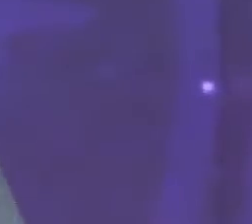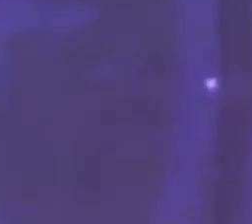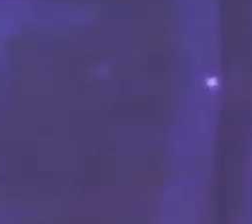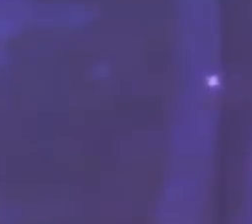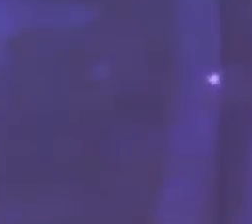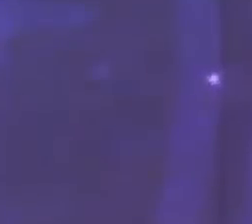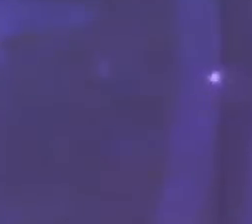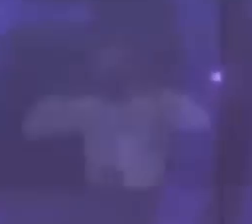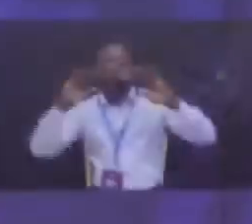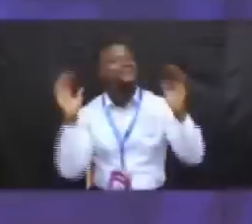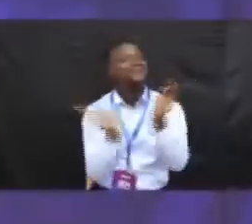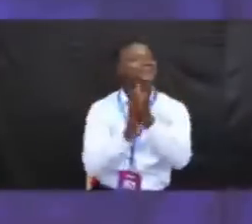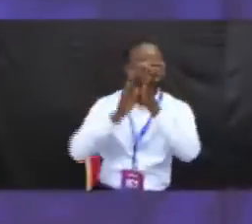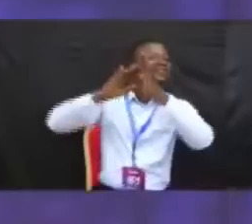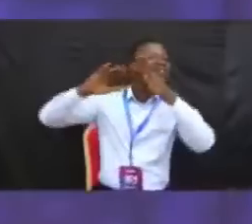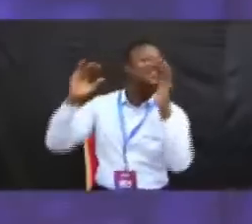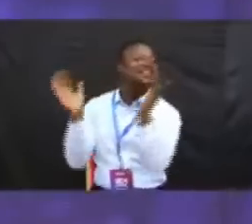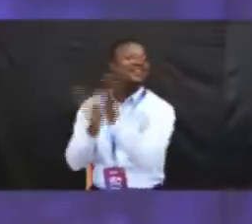Hallelujah.